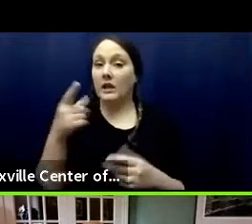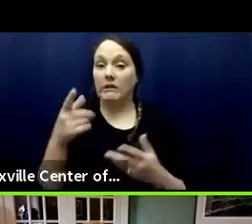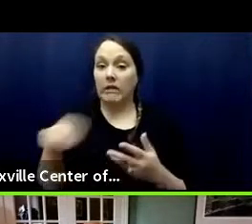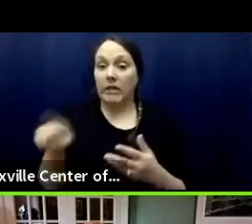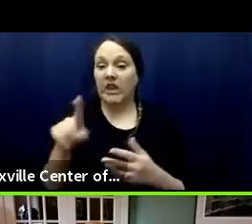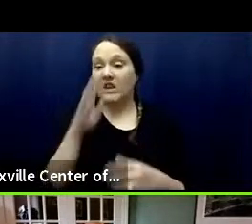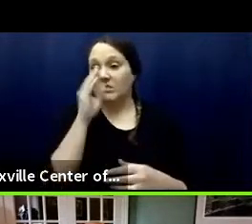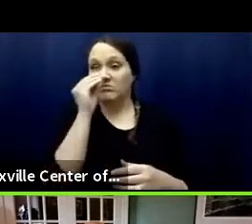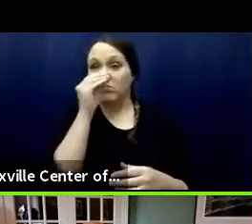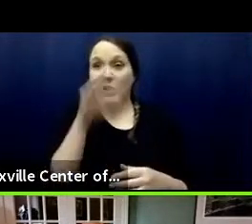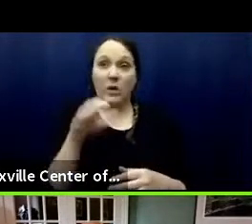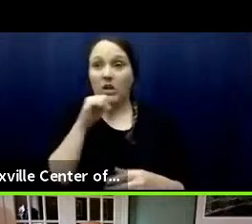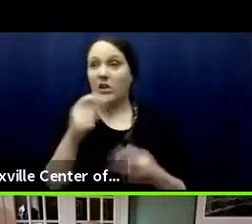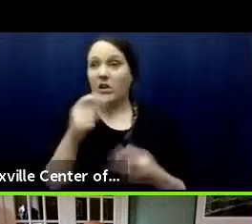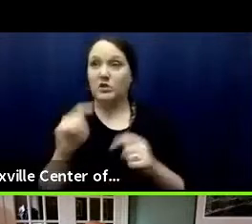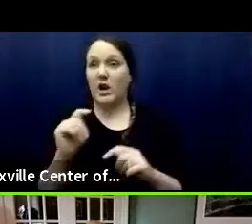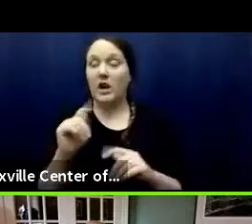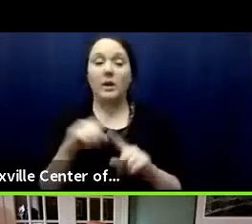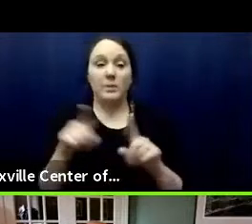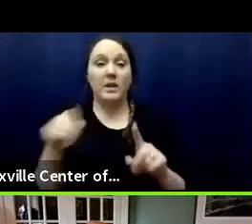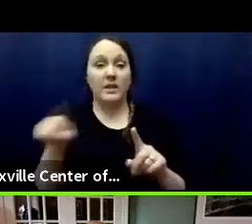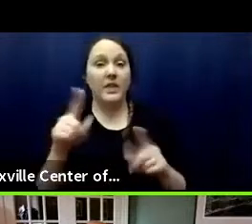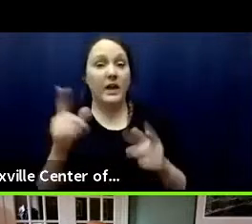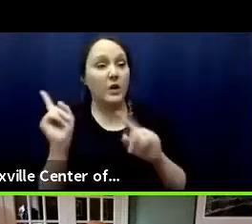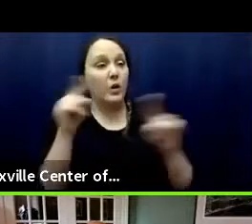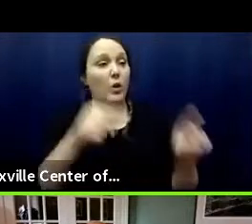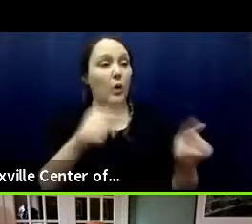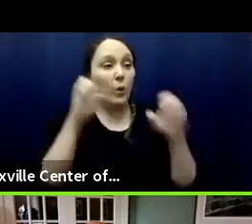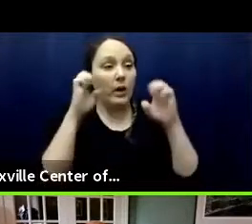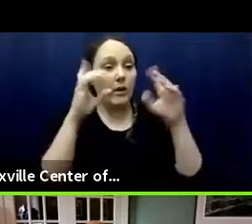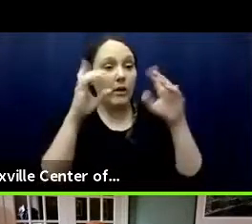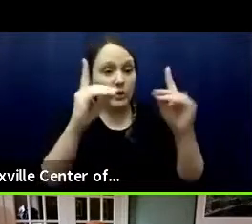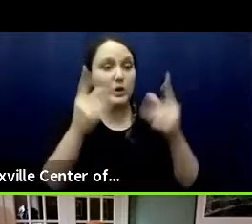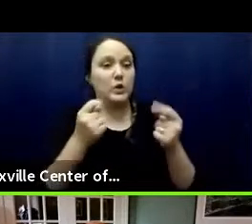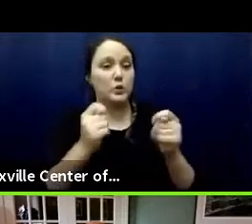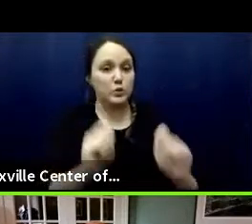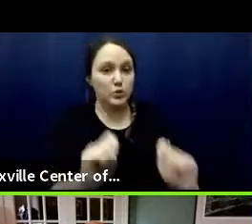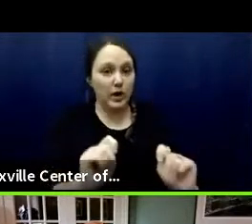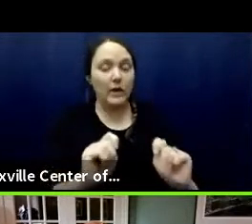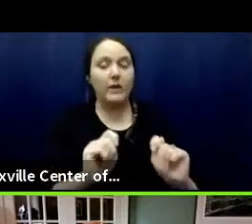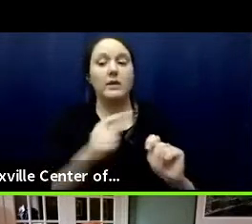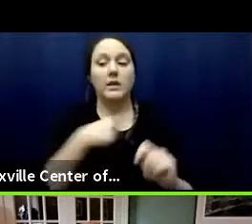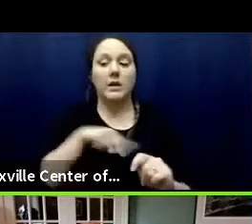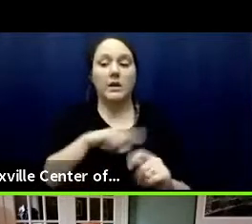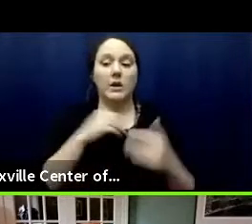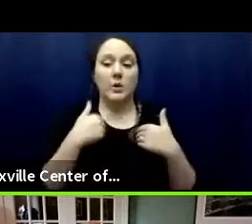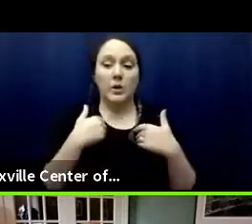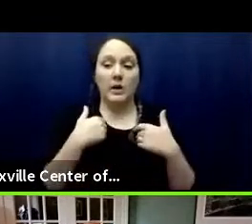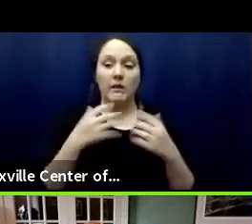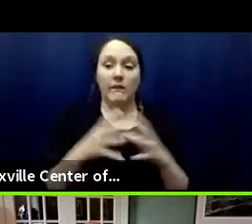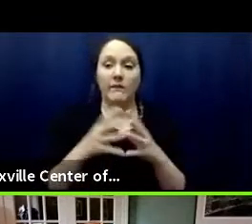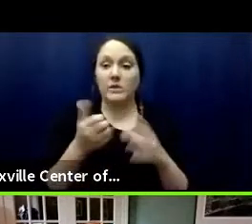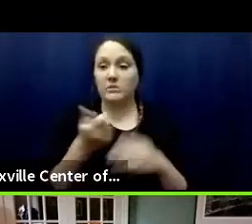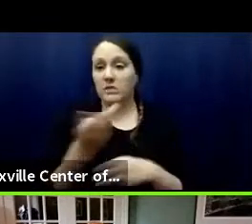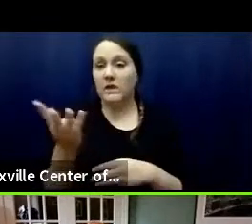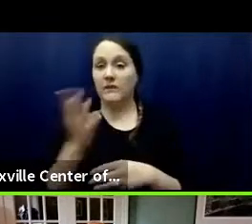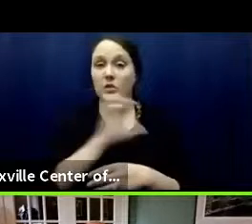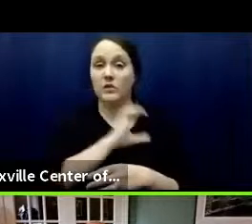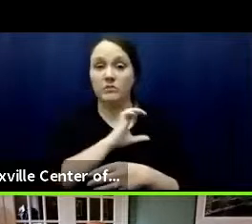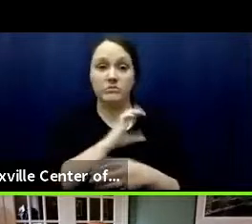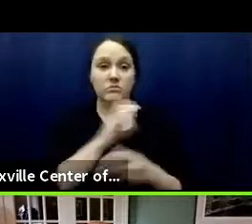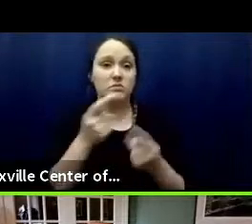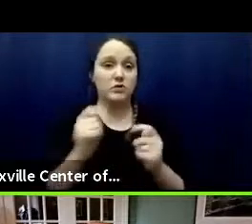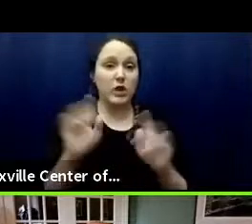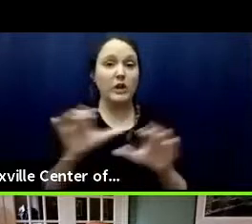not trying to educate and go out there. We do have a number of law enforcement that are trying to do